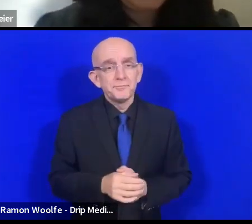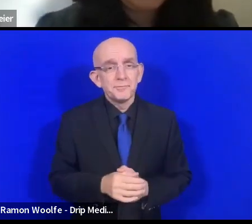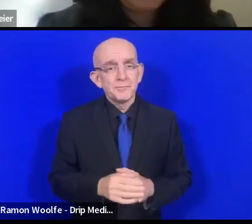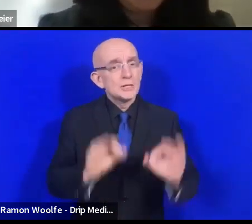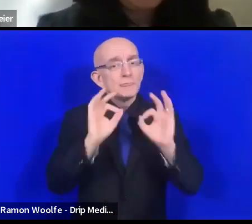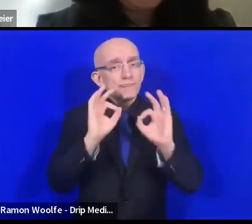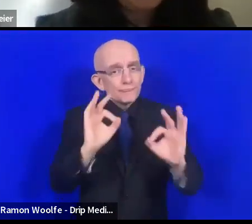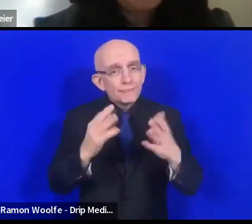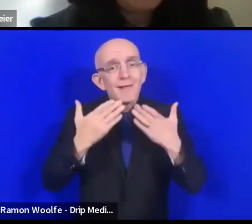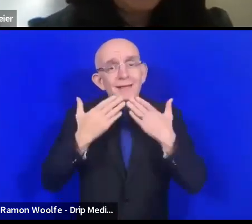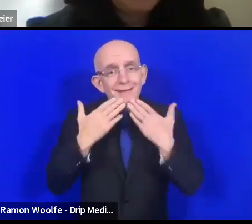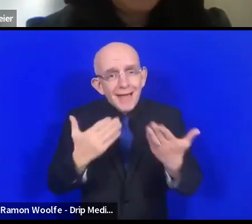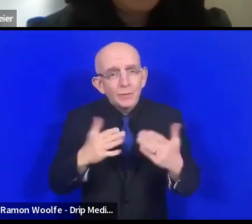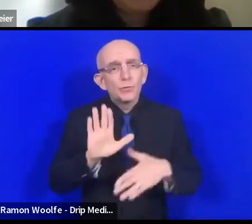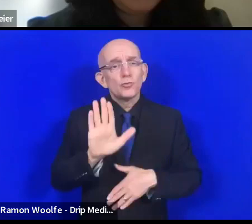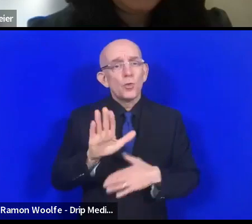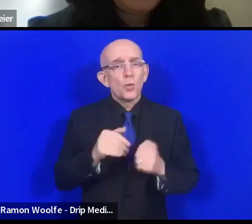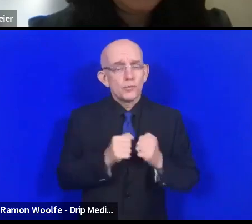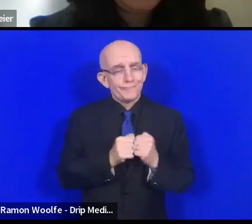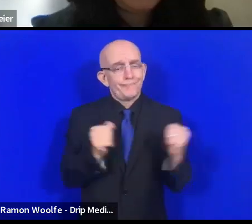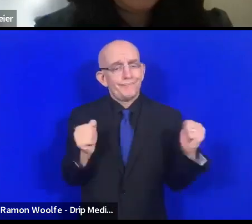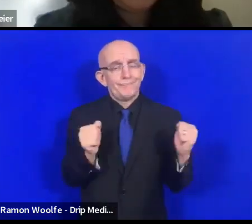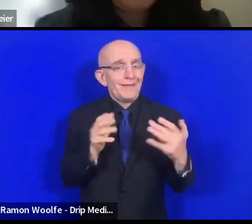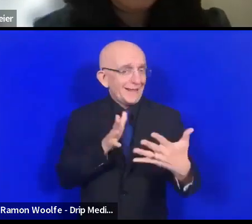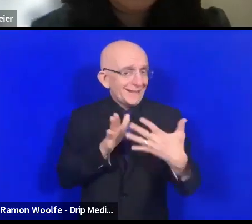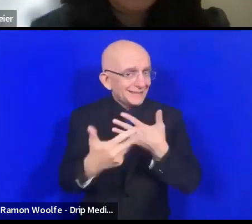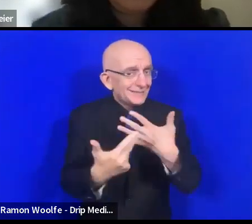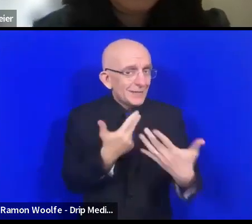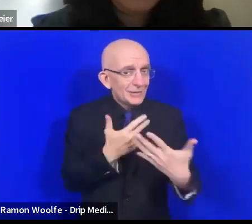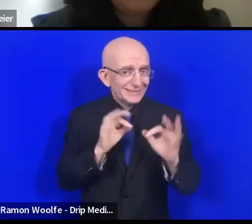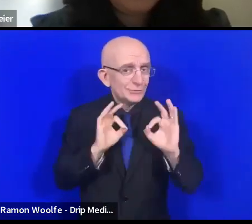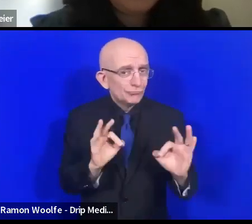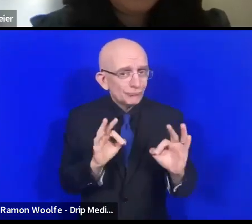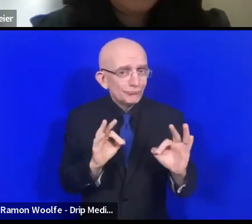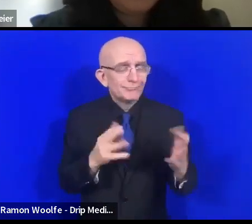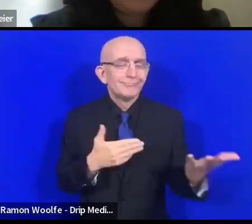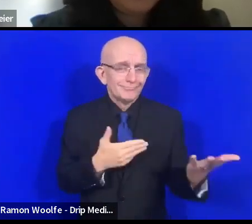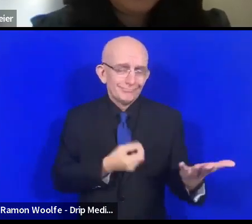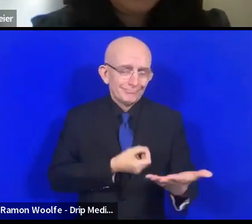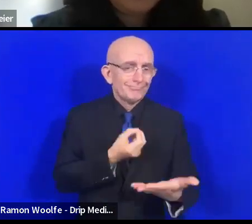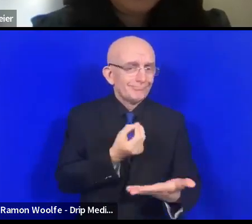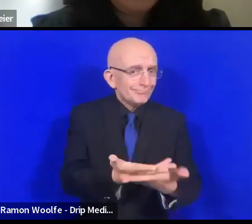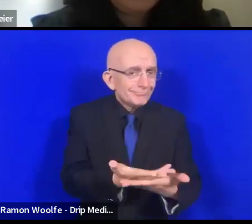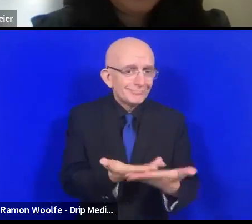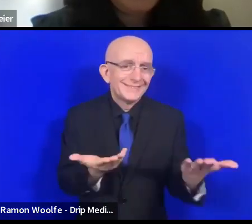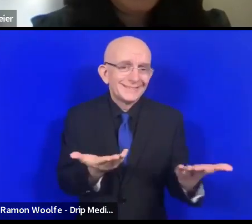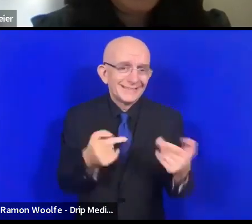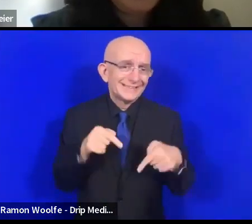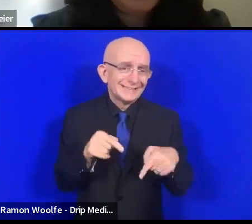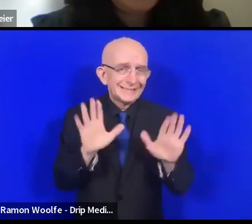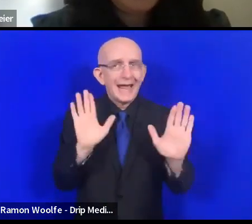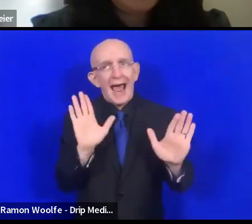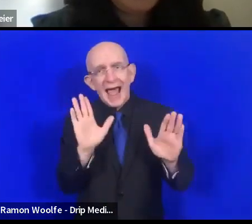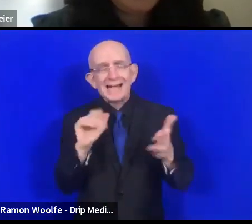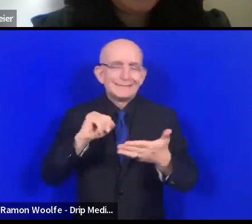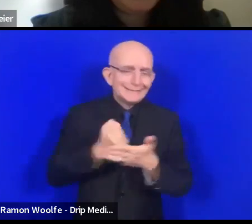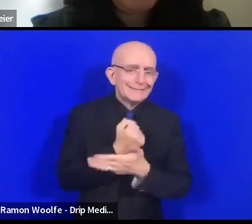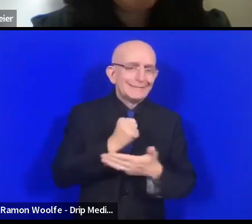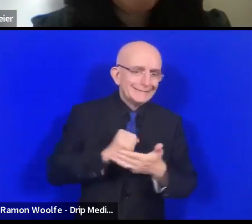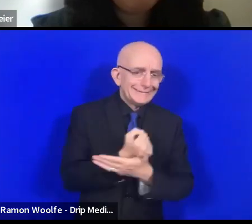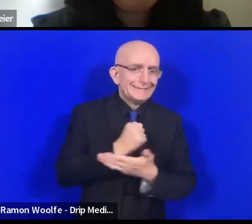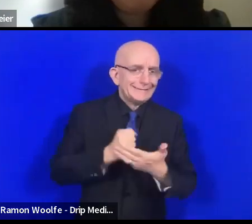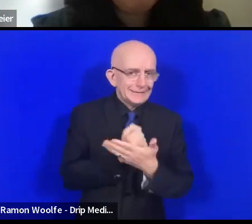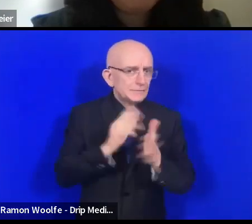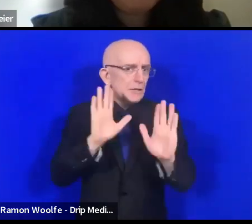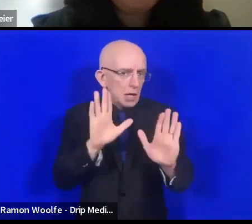for owning up to the things that can be done better in the future. And we commit to doing better in